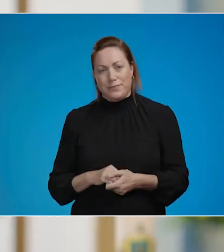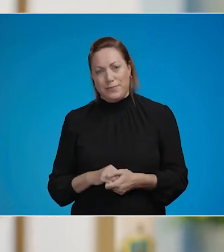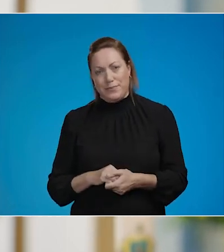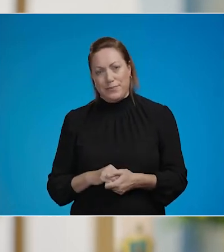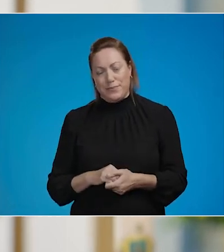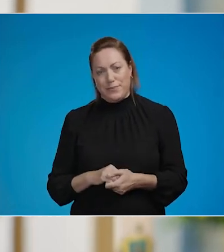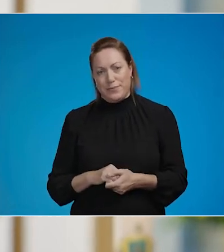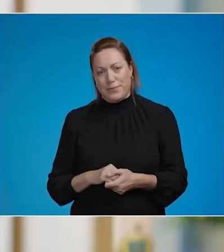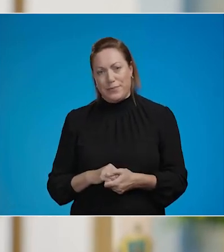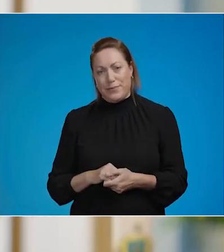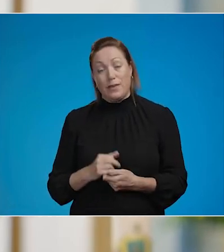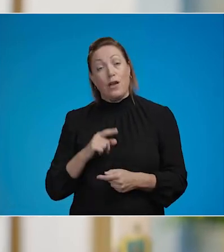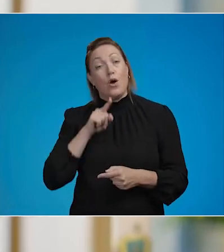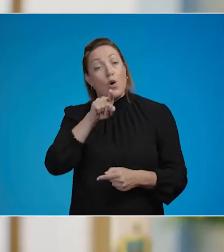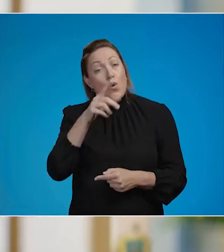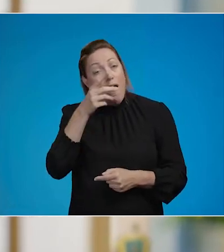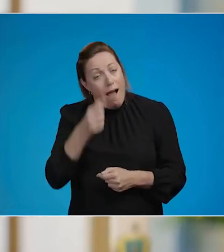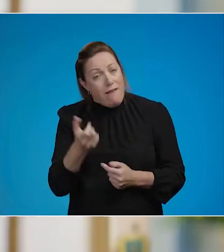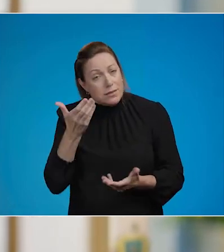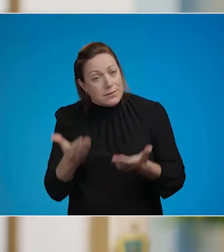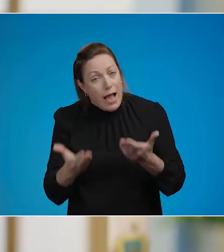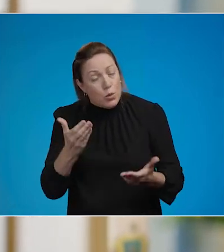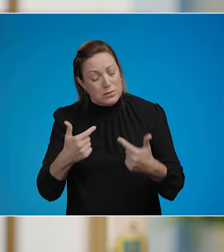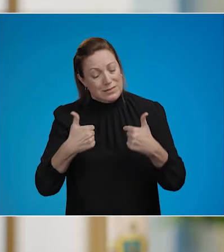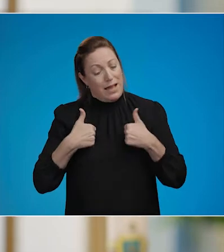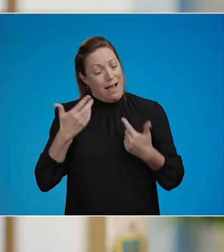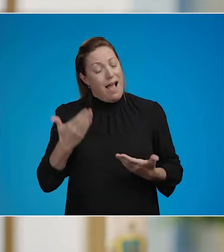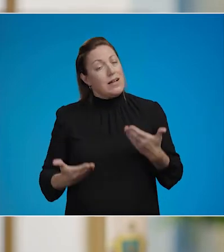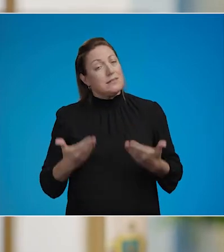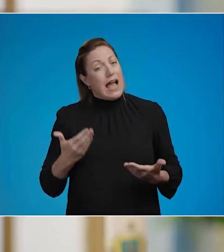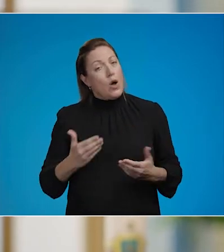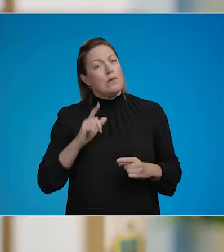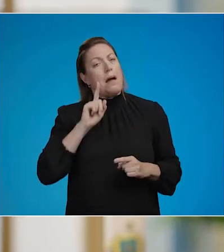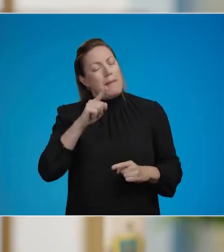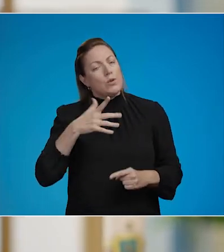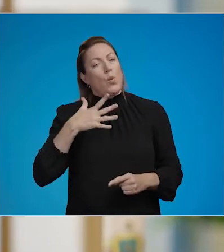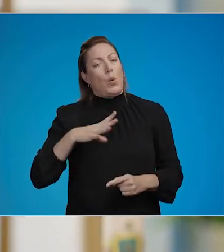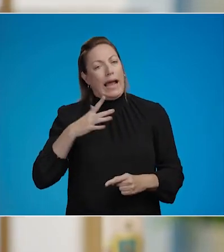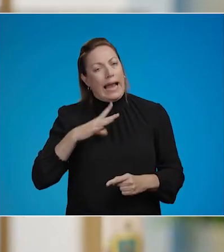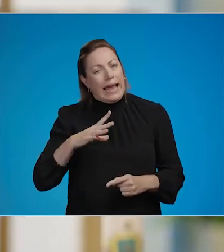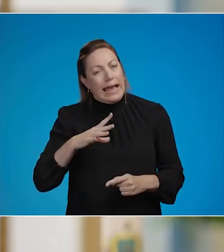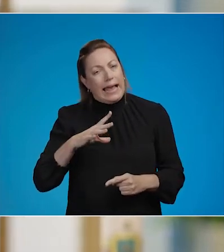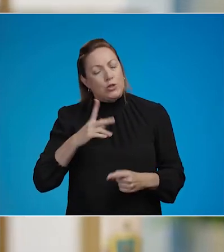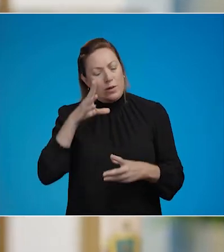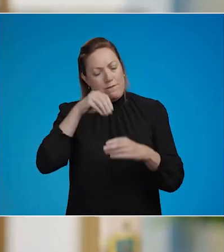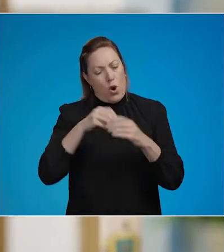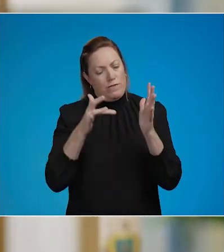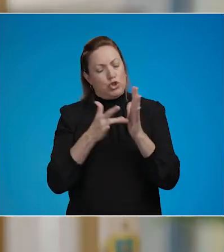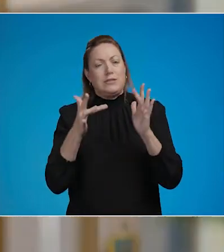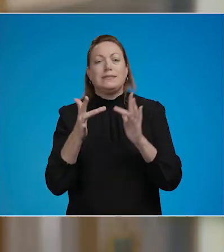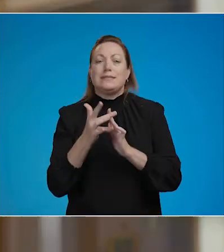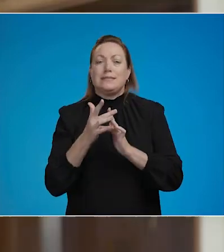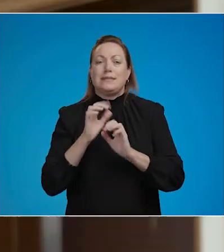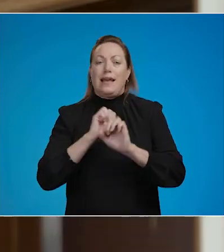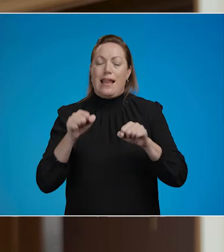I have our own wounds. Let us now turn to Christ, and not be afraid to touch him in his wounds,